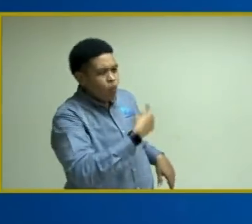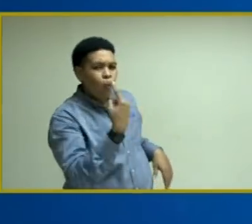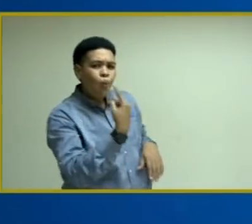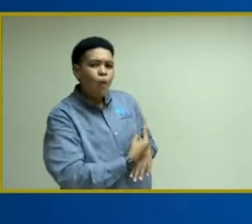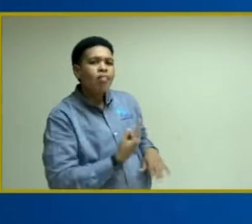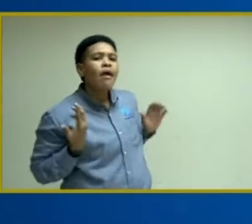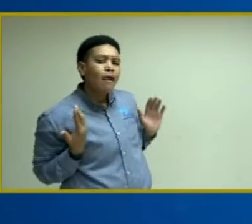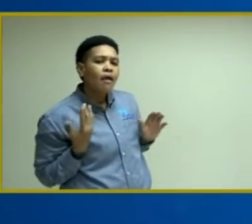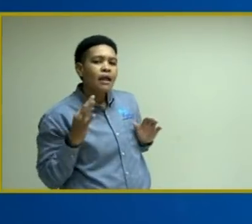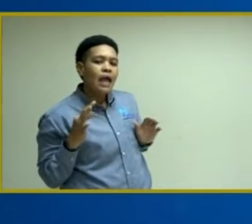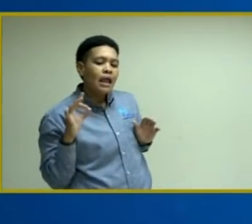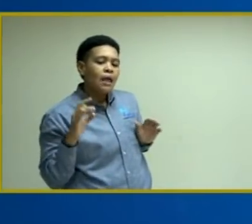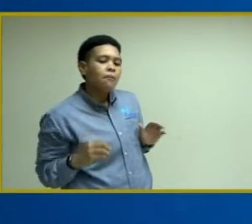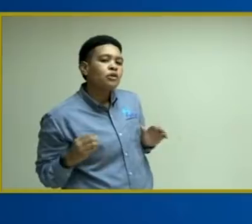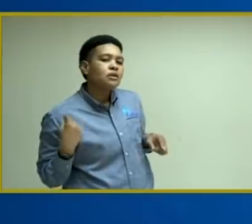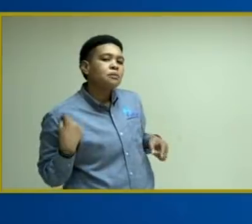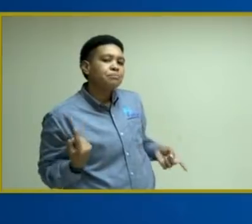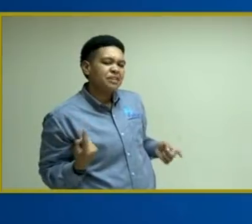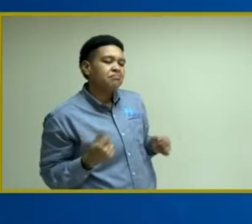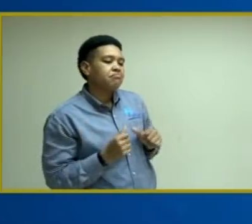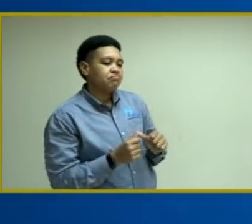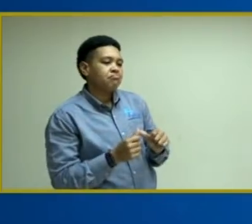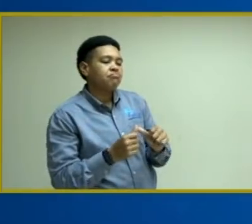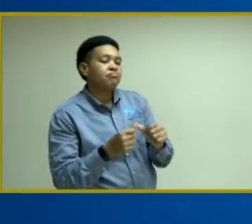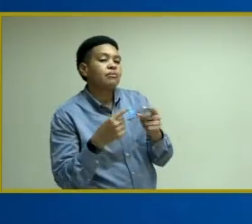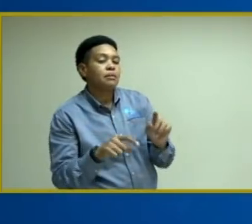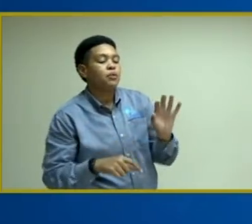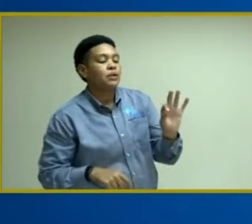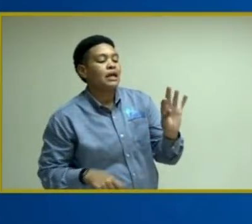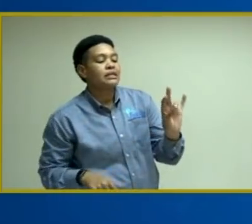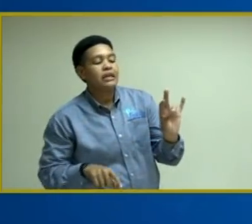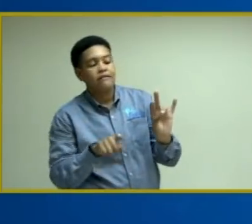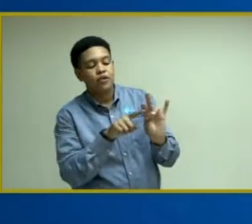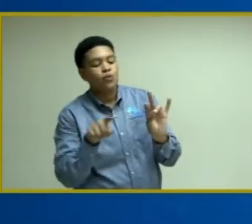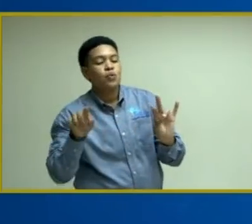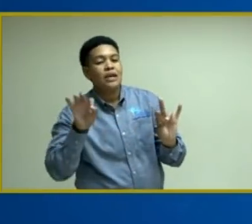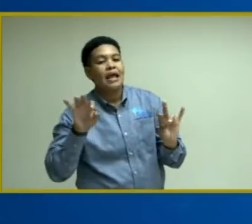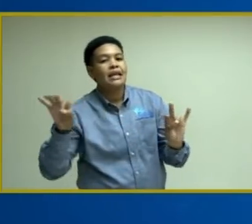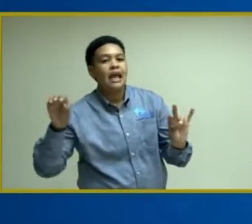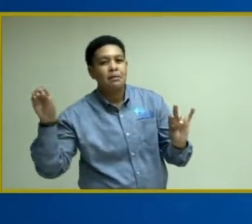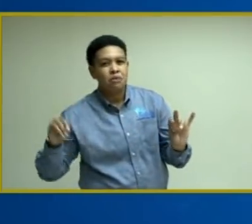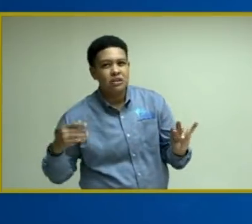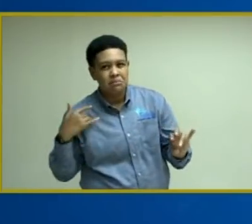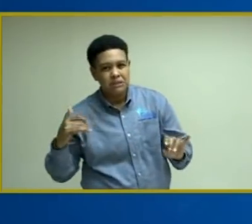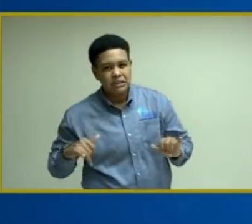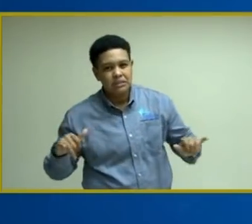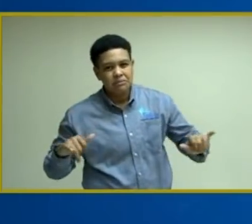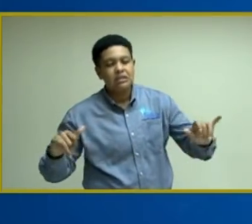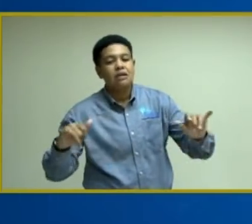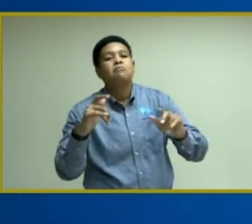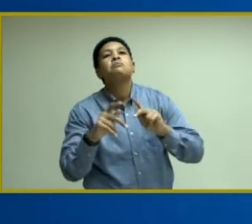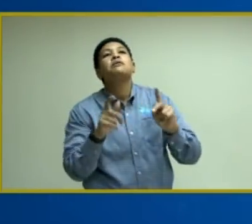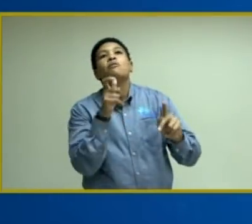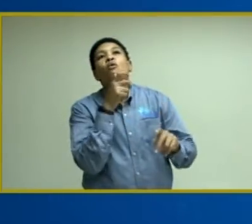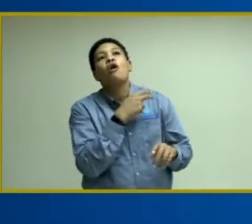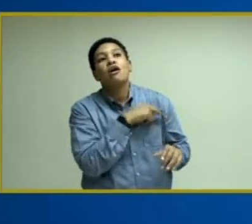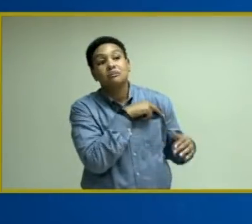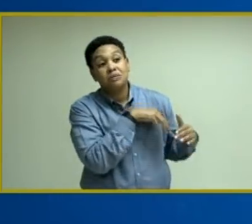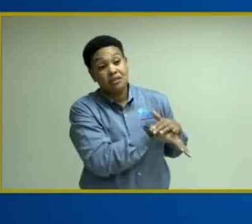has been continuously, between 97 to 99% of persons hospitalized